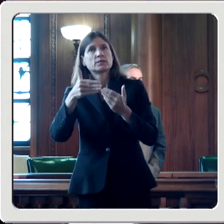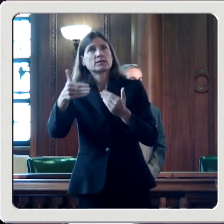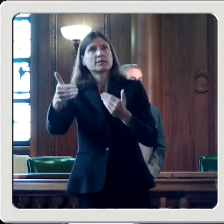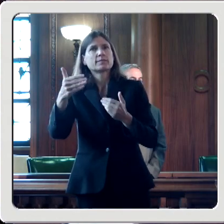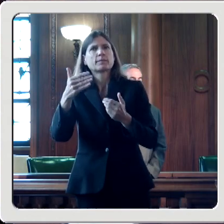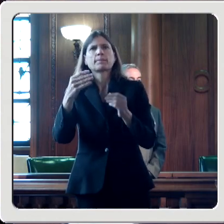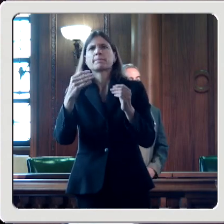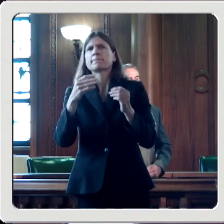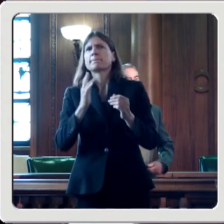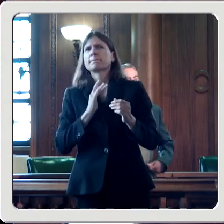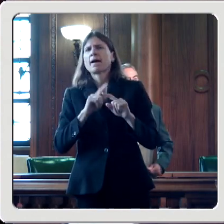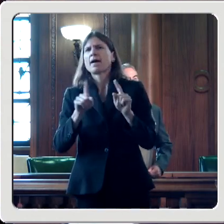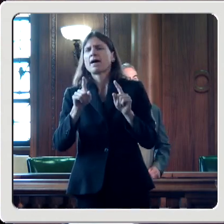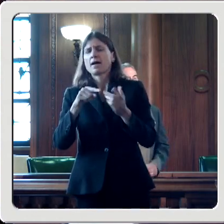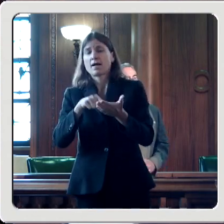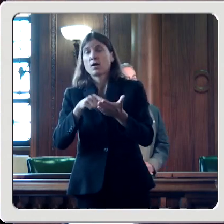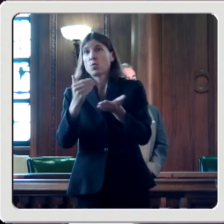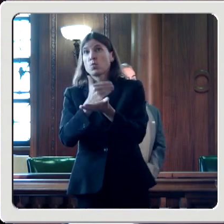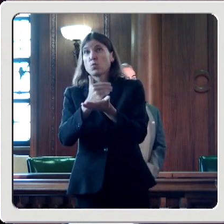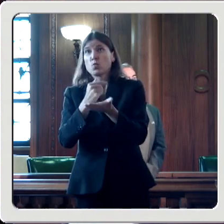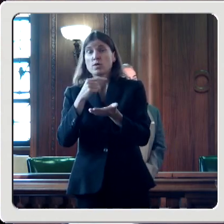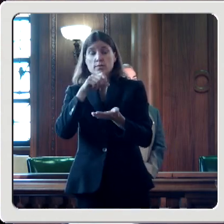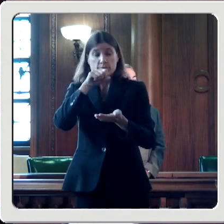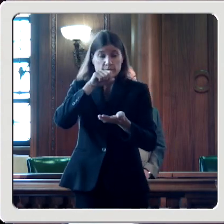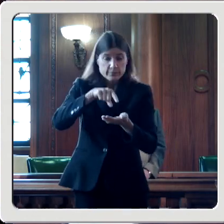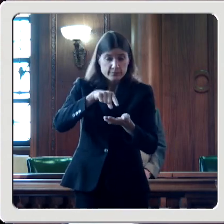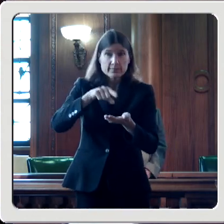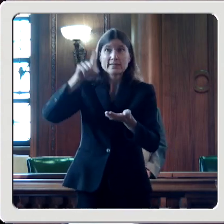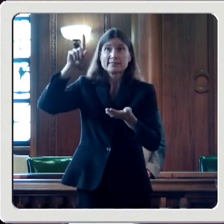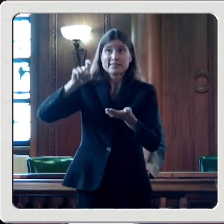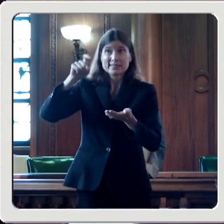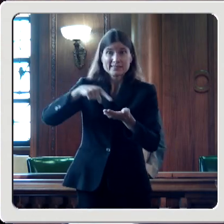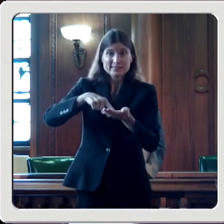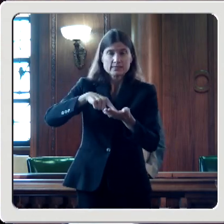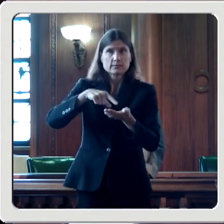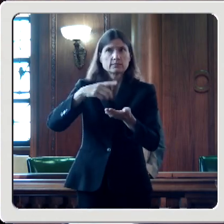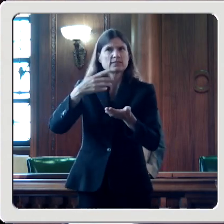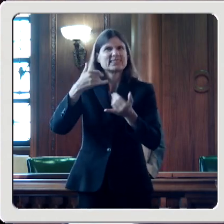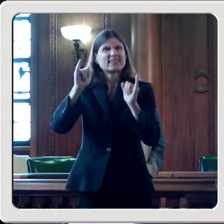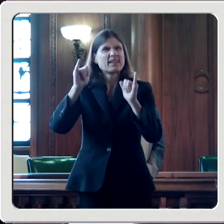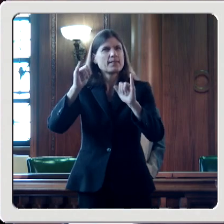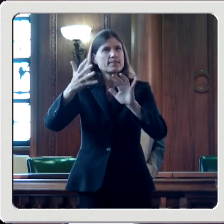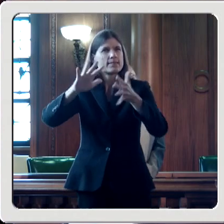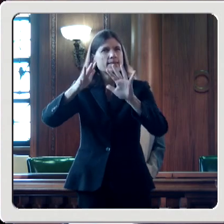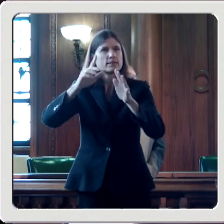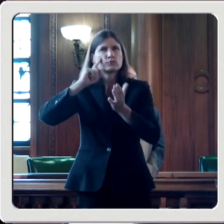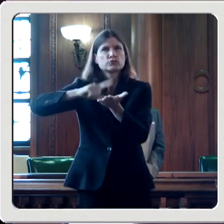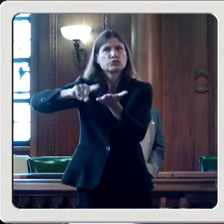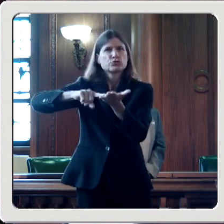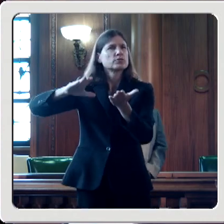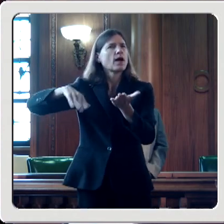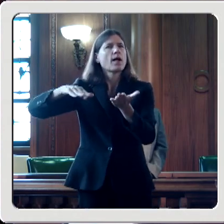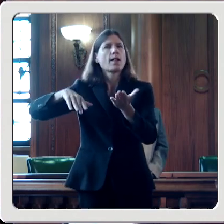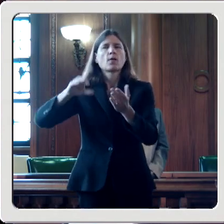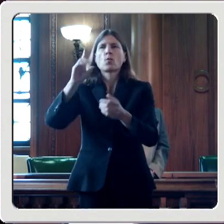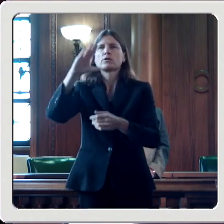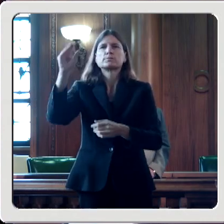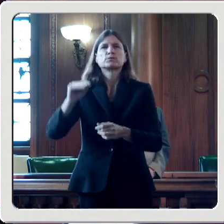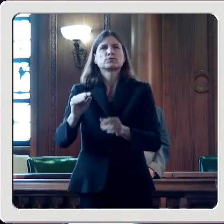developed on that in terms of its sensitivity and specificity. Statewide positivity rates continue to decline. They're at